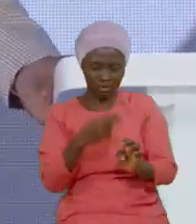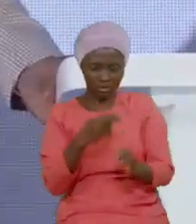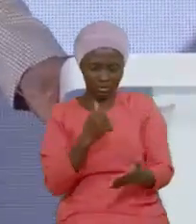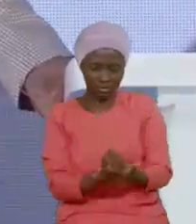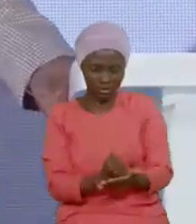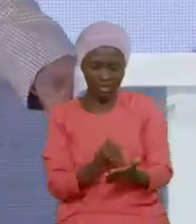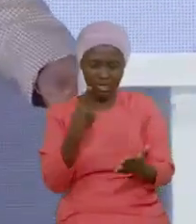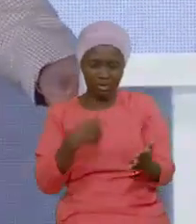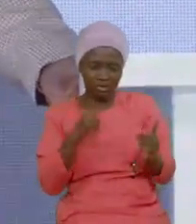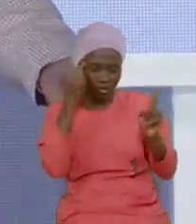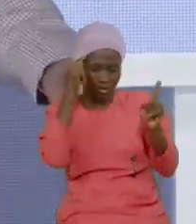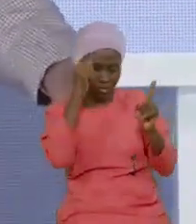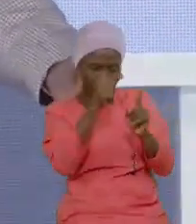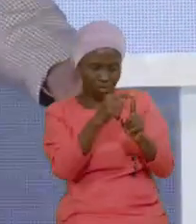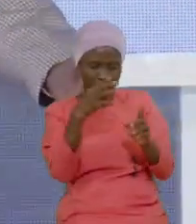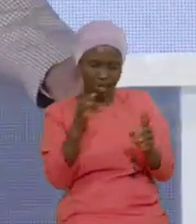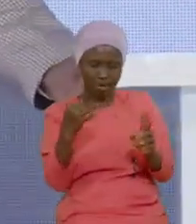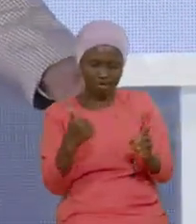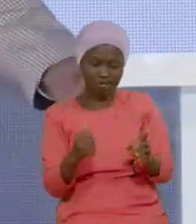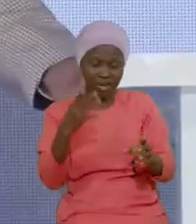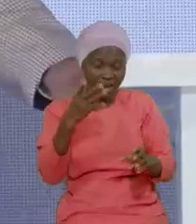The goal of a winner.